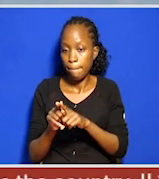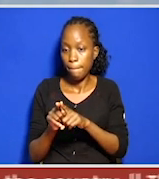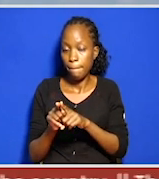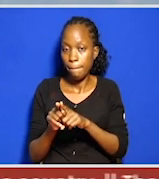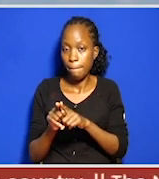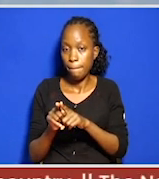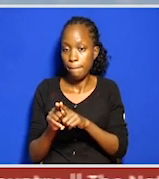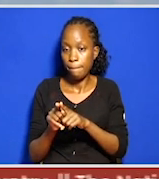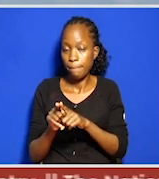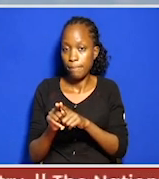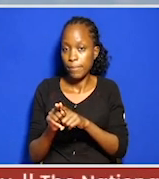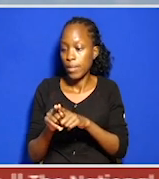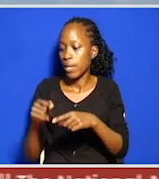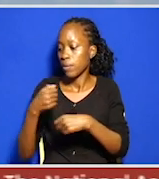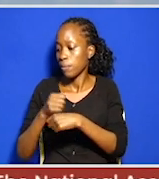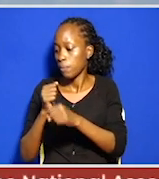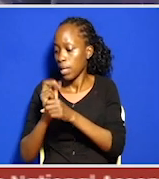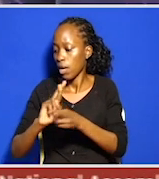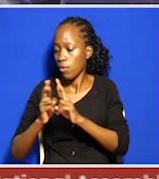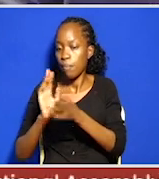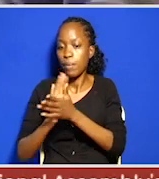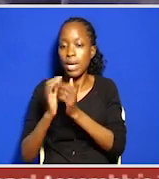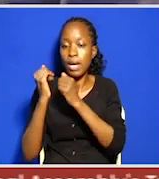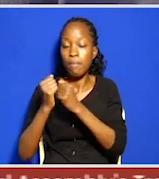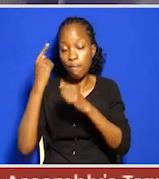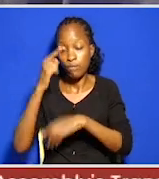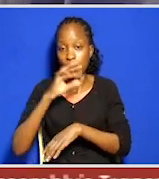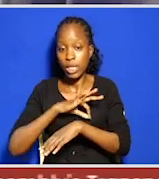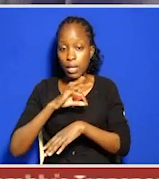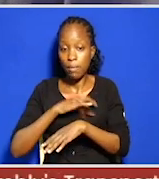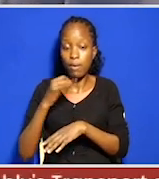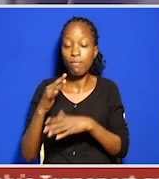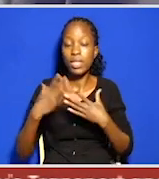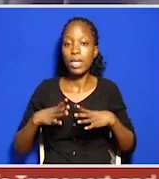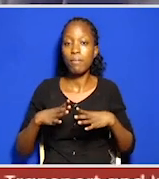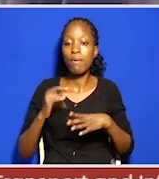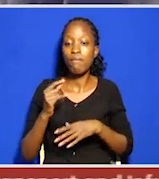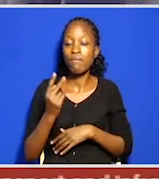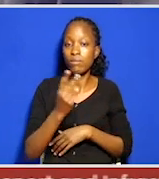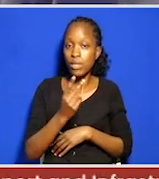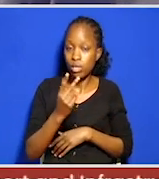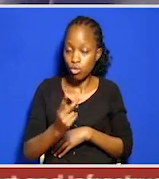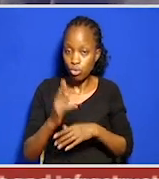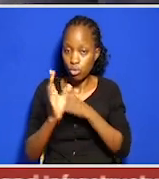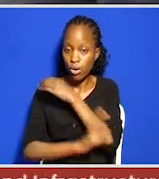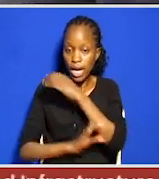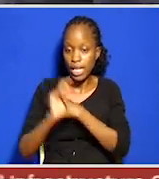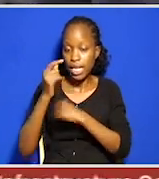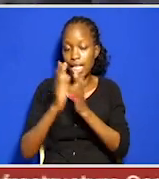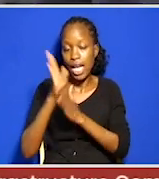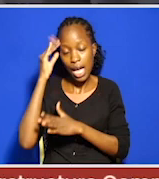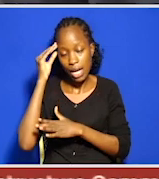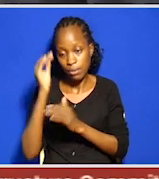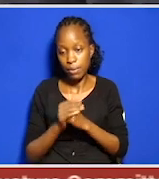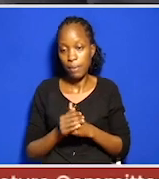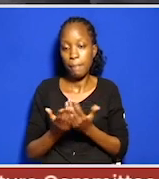solidify bilateral cooperation for the mutual benefit of the people of our two countries. Distinguished guests,